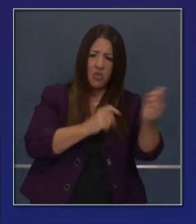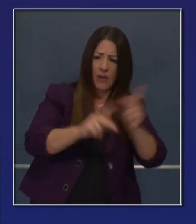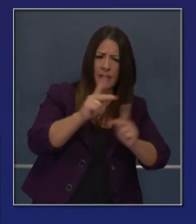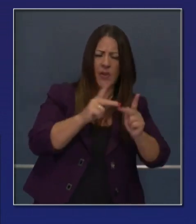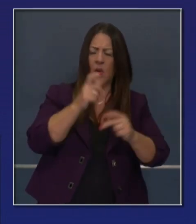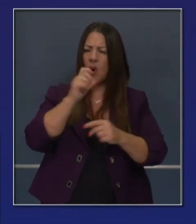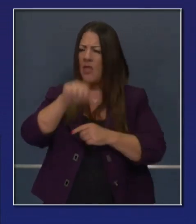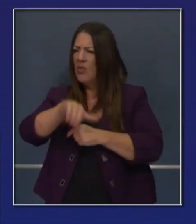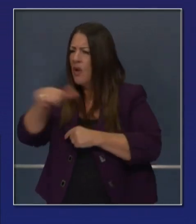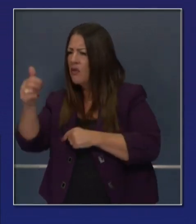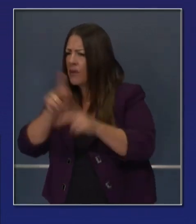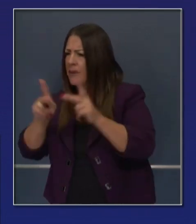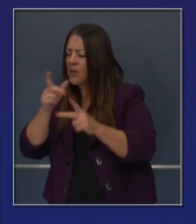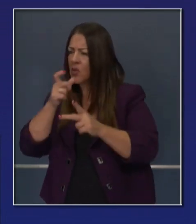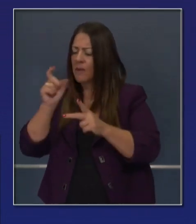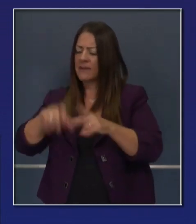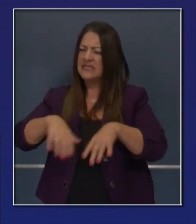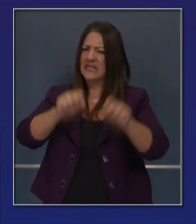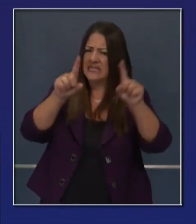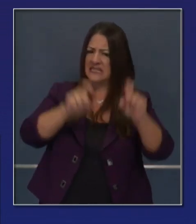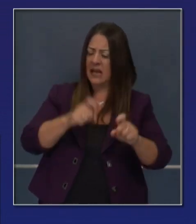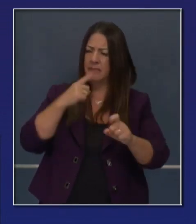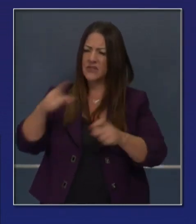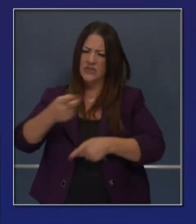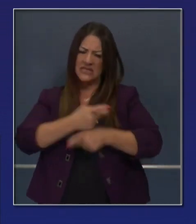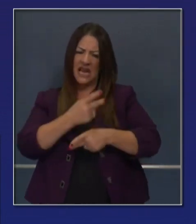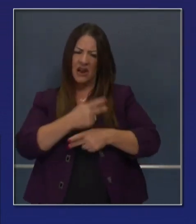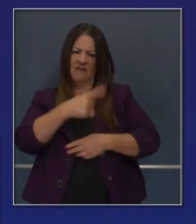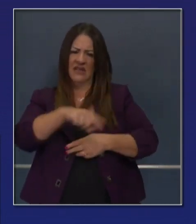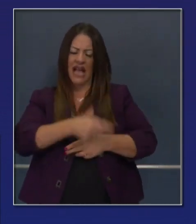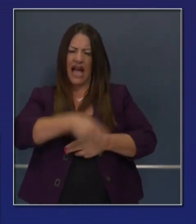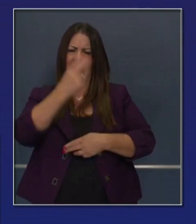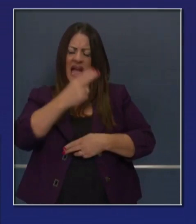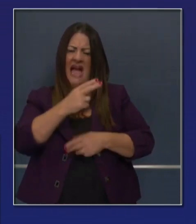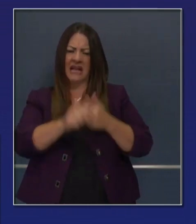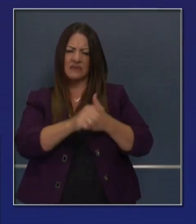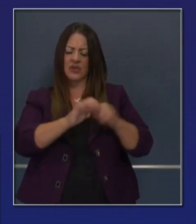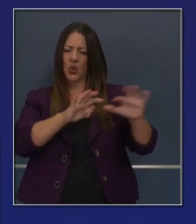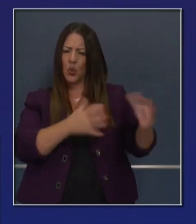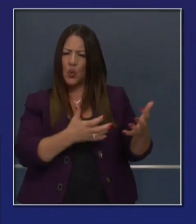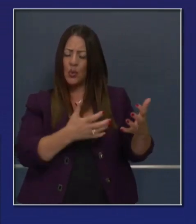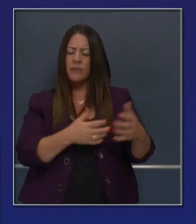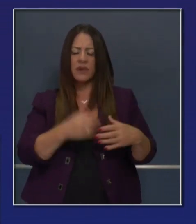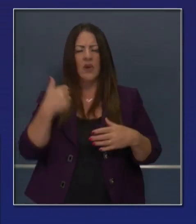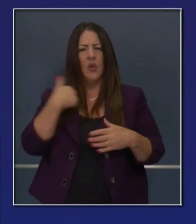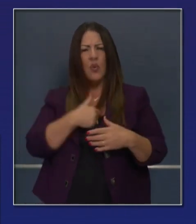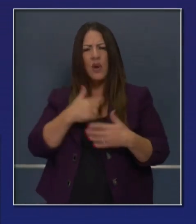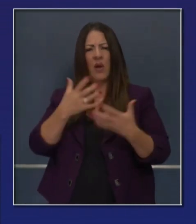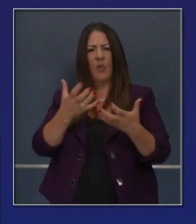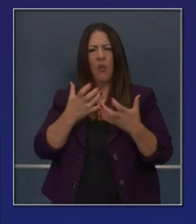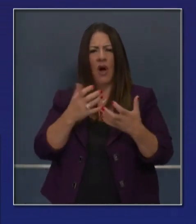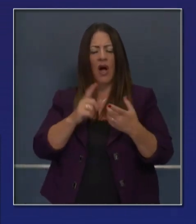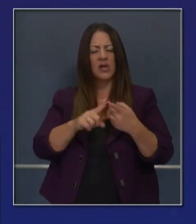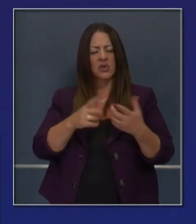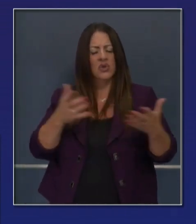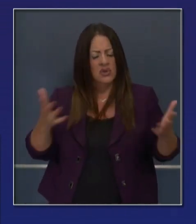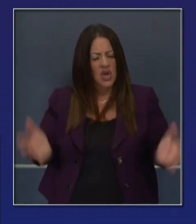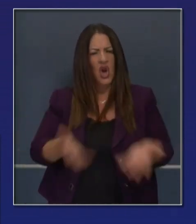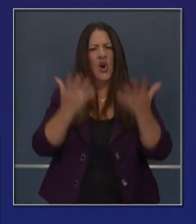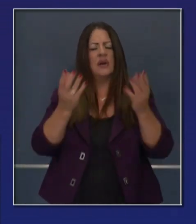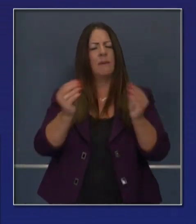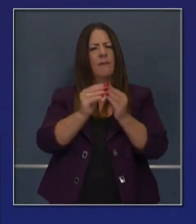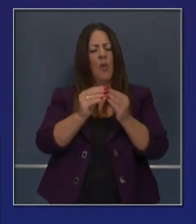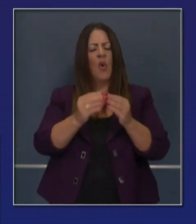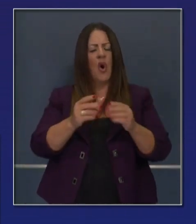needs. That's the purpose of testing. Again, nothing to be ashamed of. We want to substantially increase the number of tests here in the state